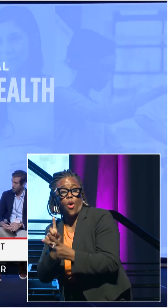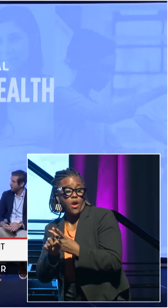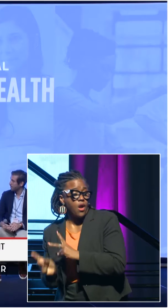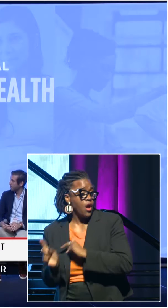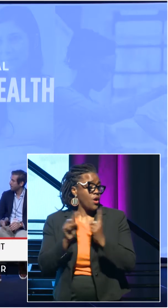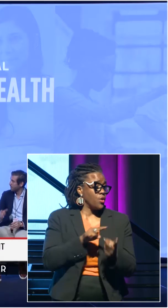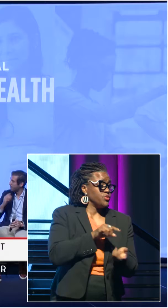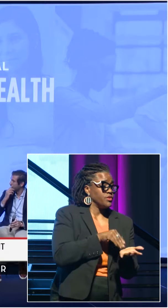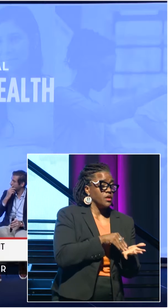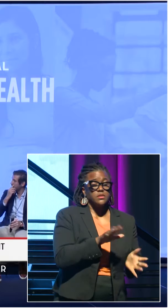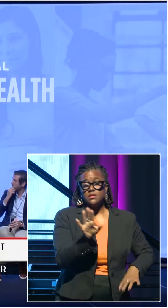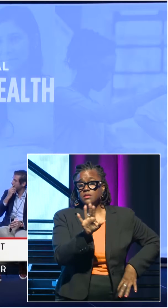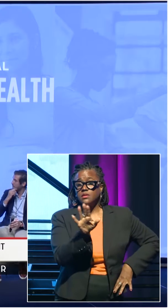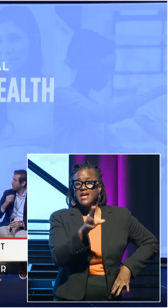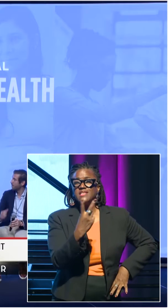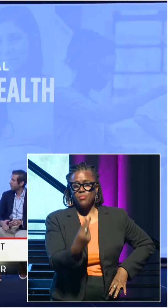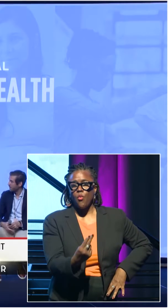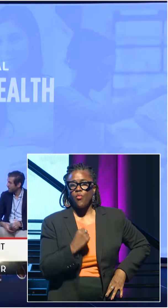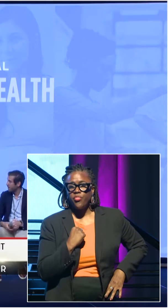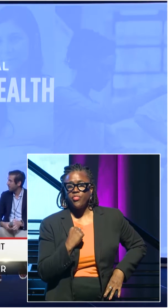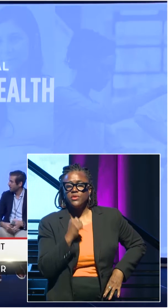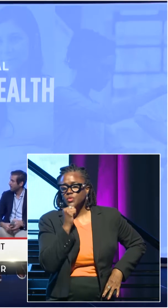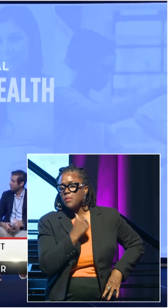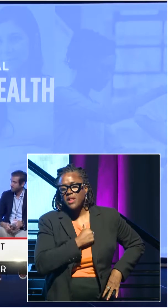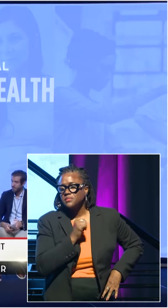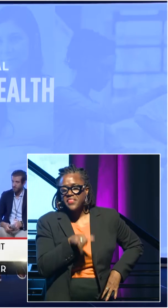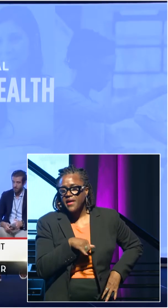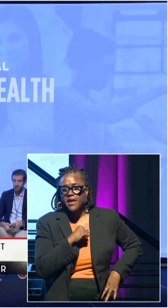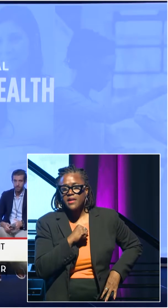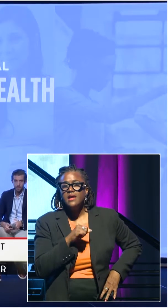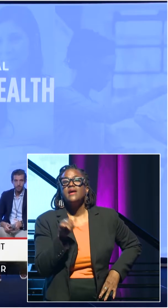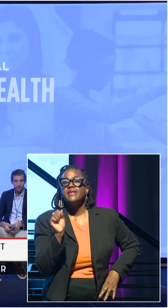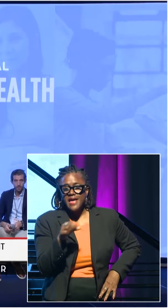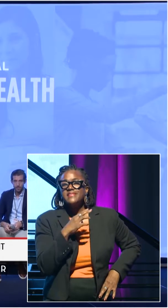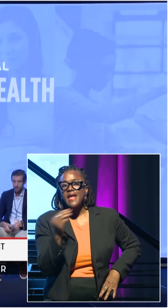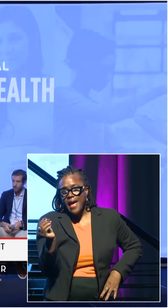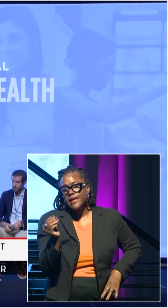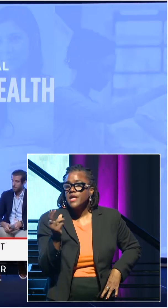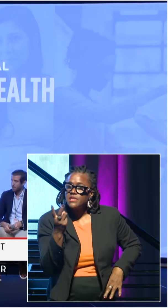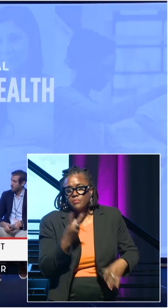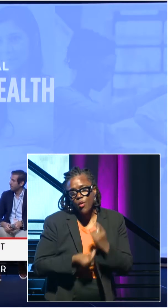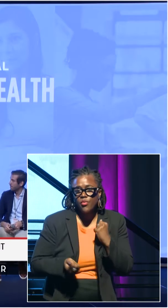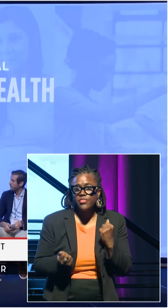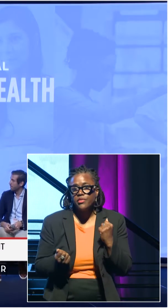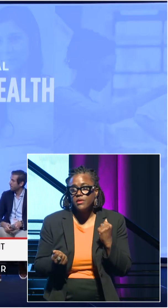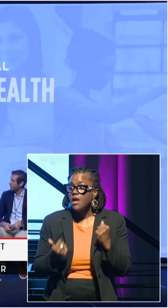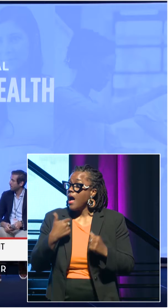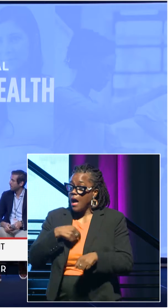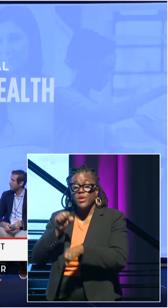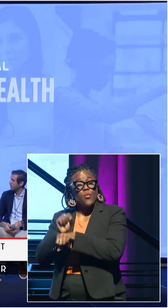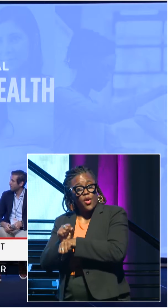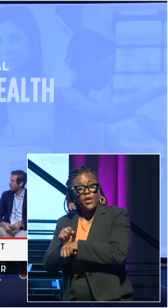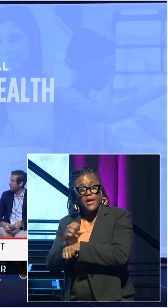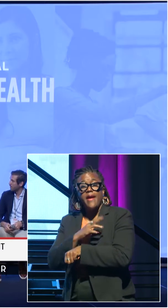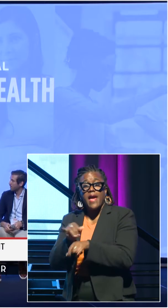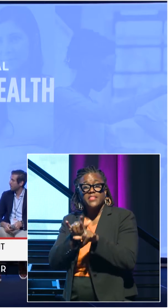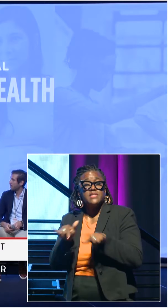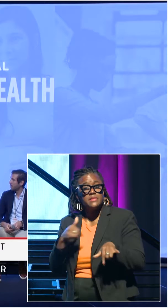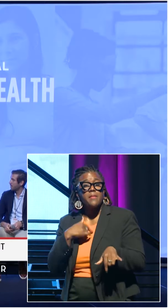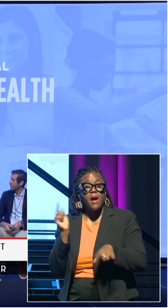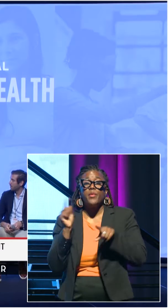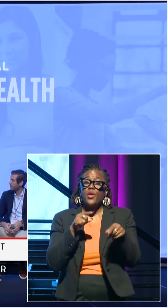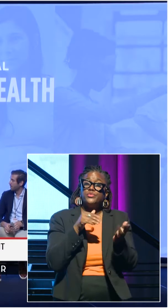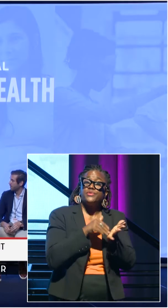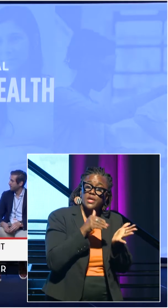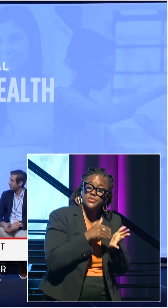both. And make no apologies about it. It's yes and it's both. I'm gonna work and I have to go to the doctor